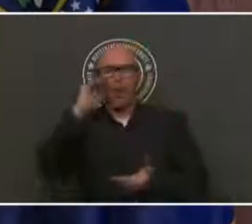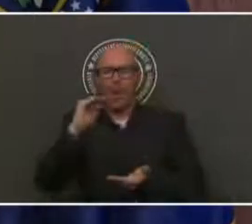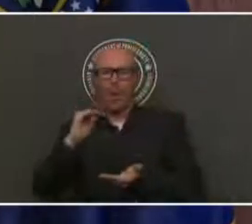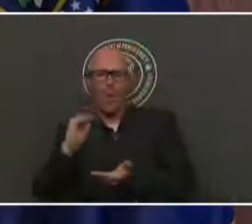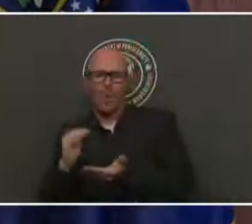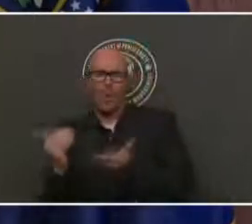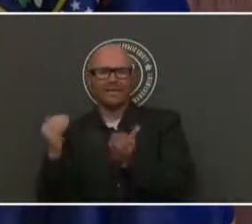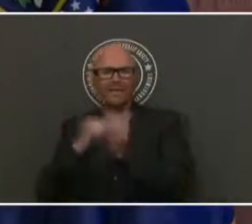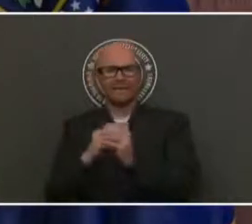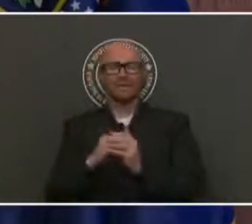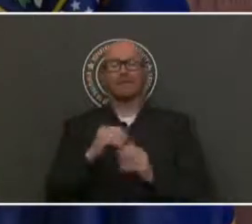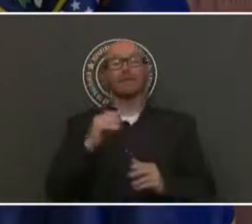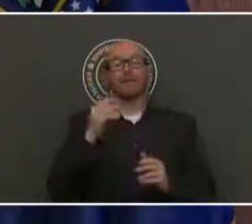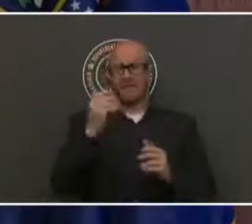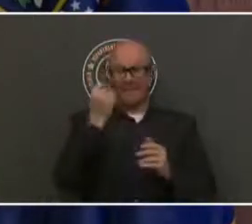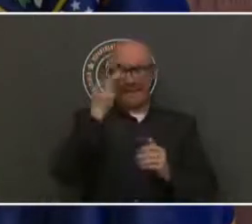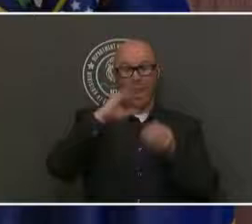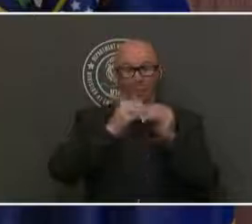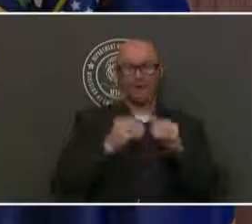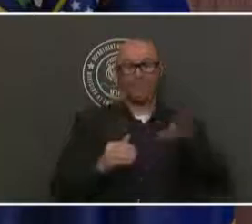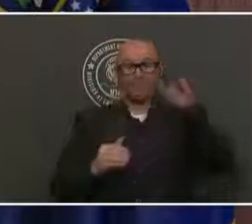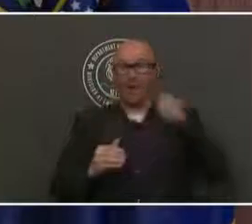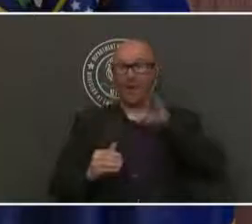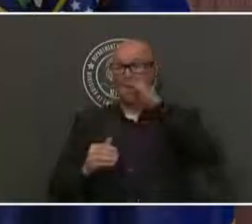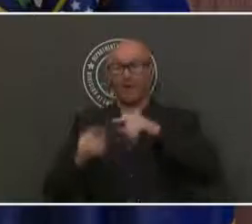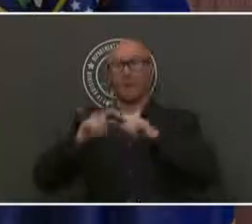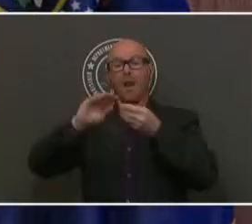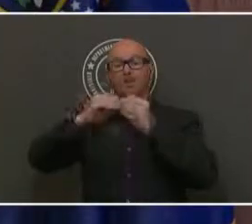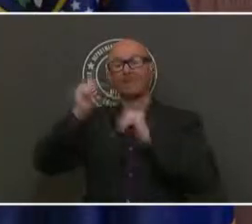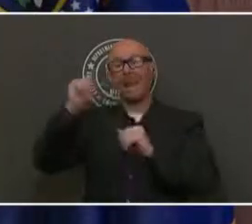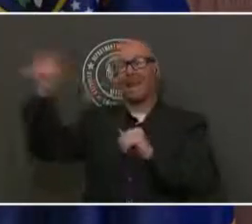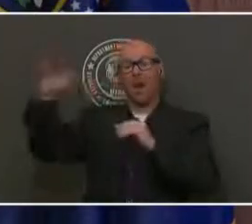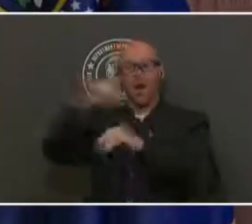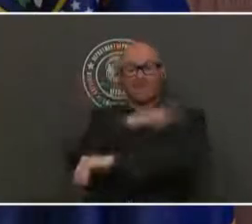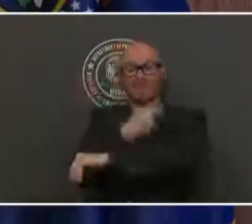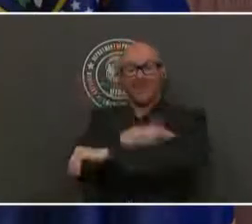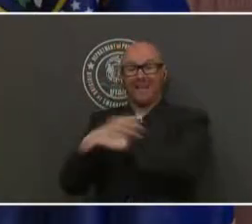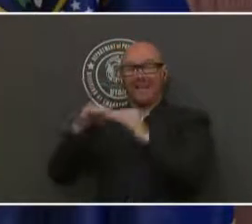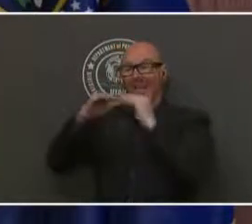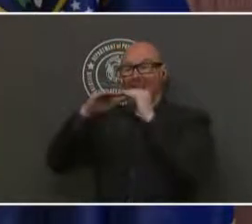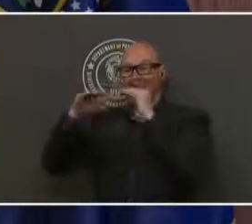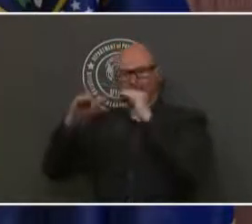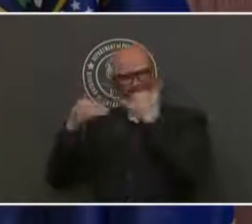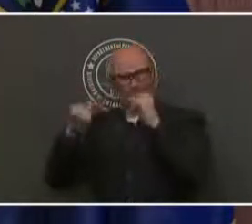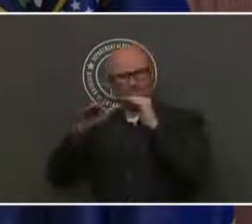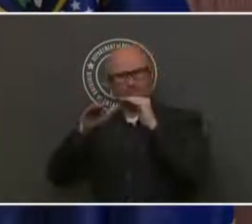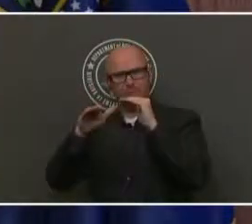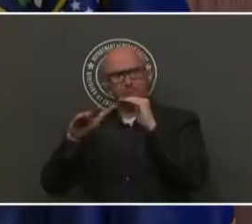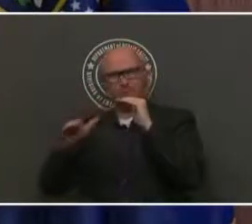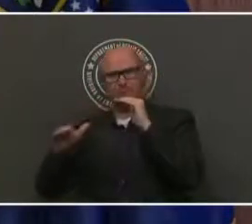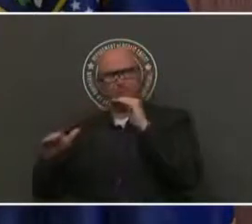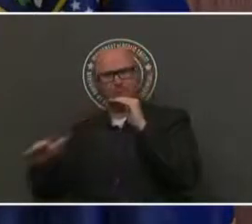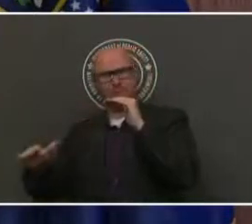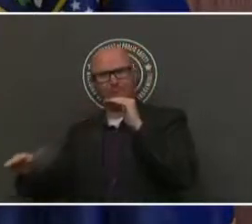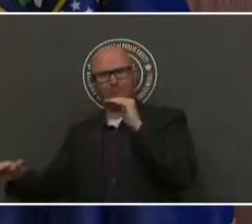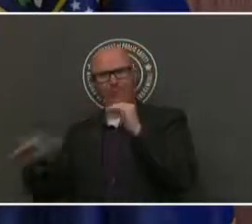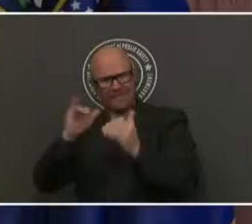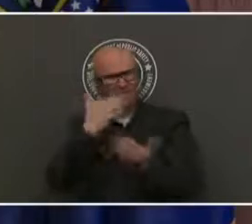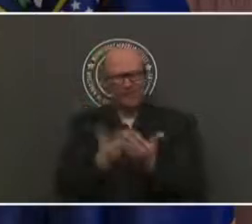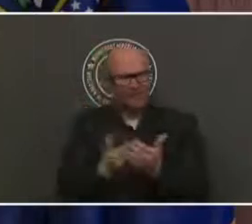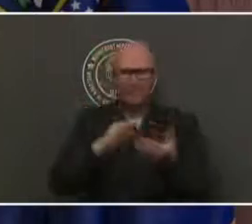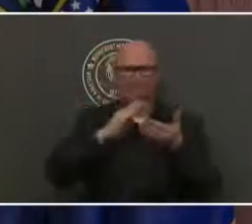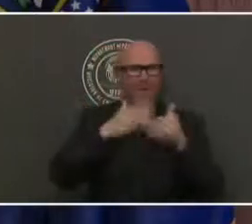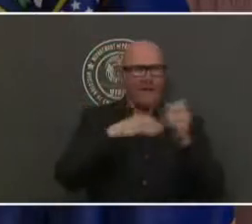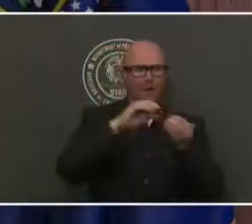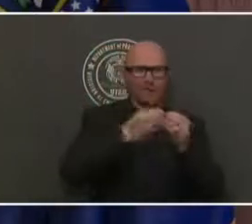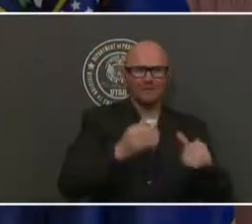our hospitalizations are coming down, and most importantly, our deaths are coming down. That's the big one, right? And so we're